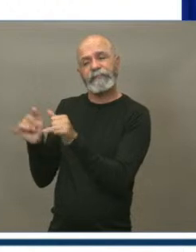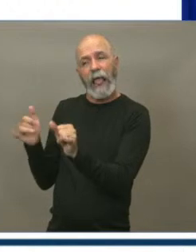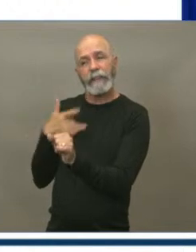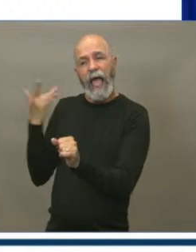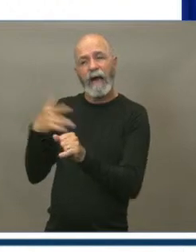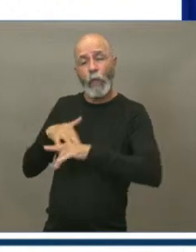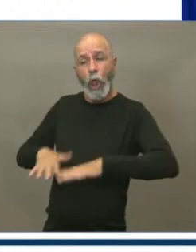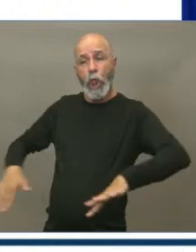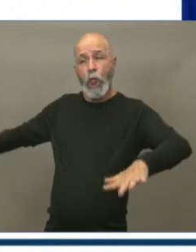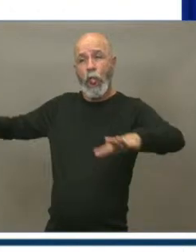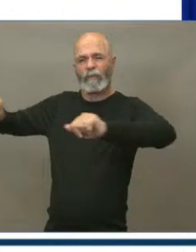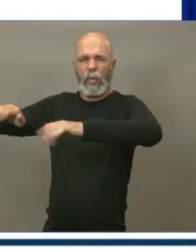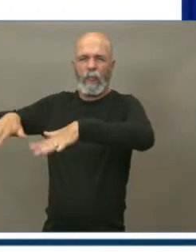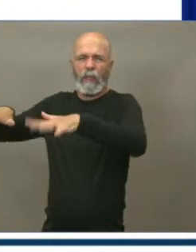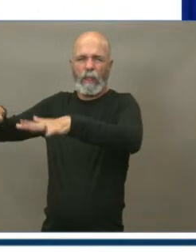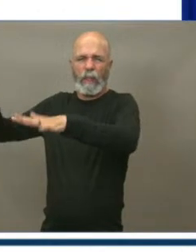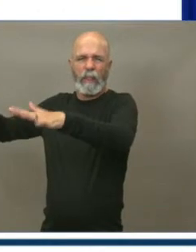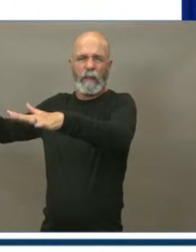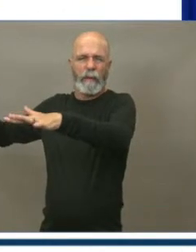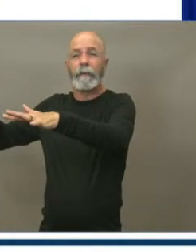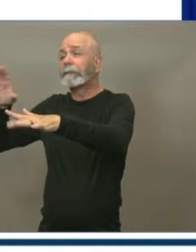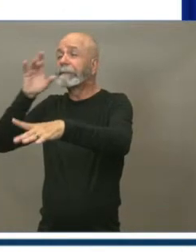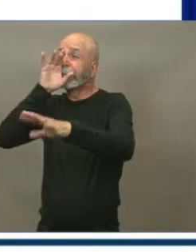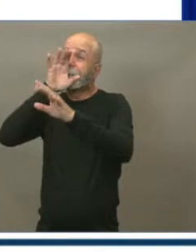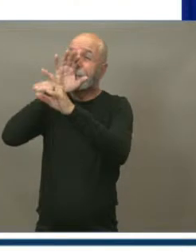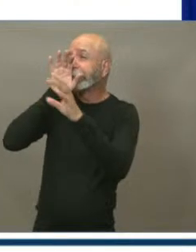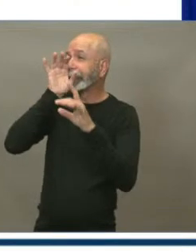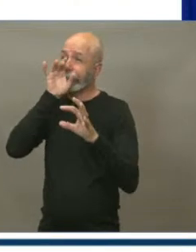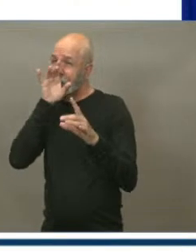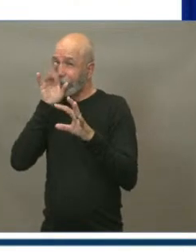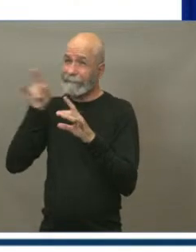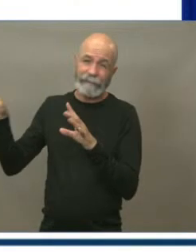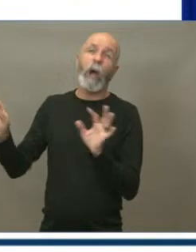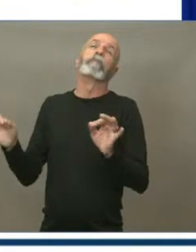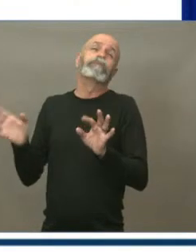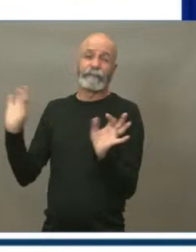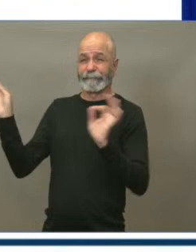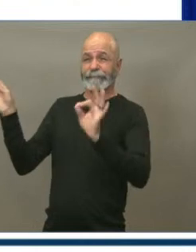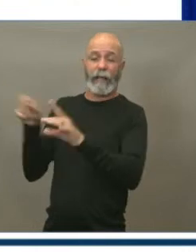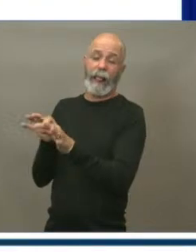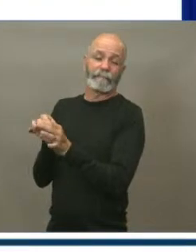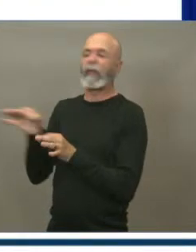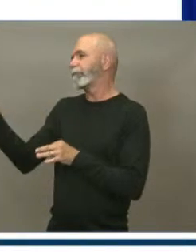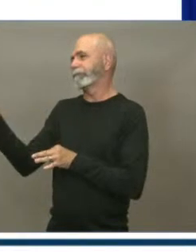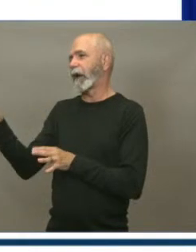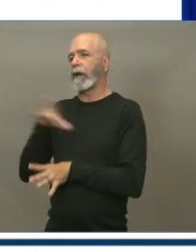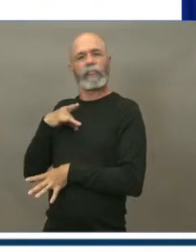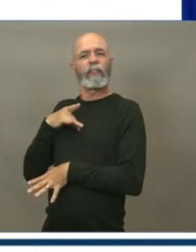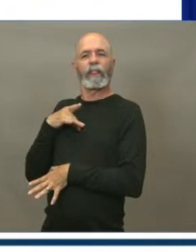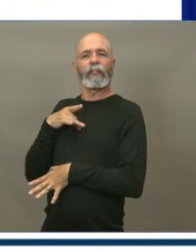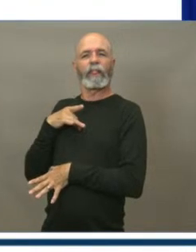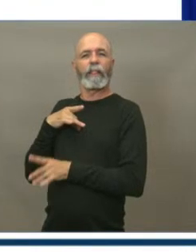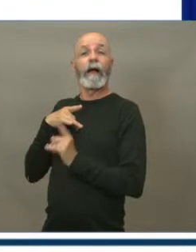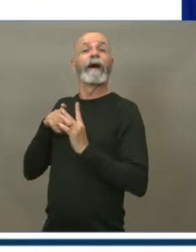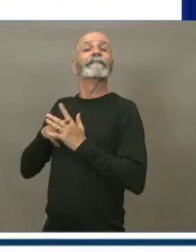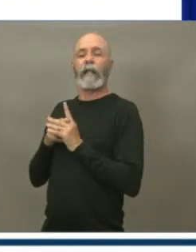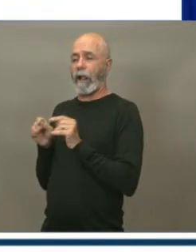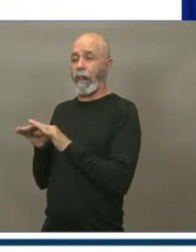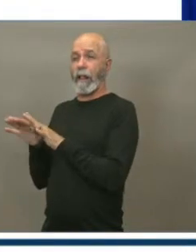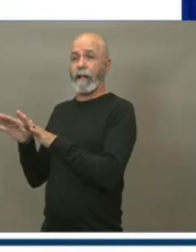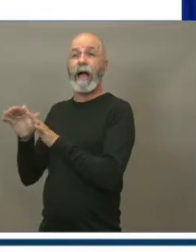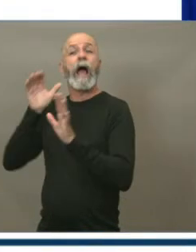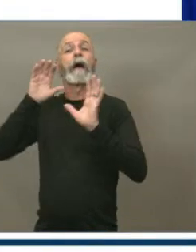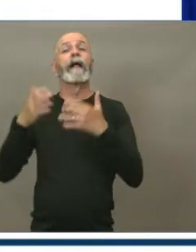province, looking for that one person who has let their guard down, or that group that gathered, believing that they were invincible. You are